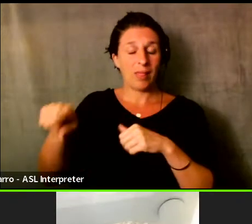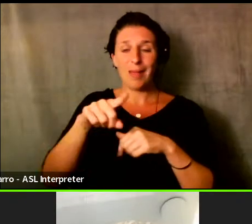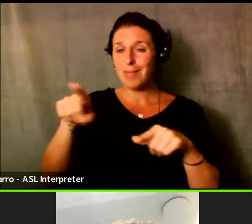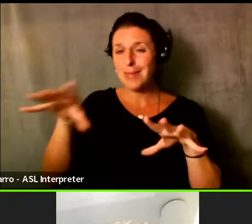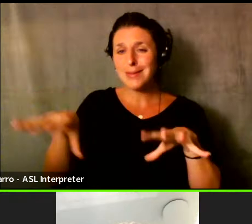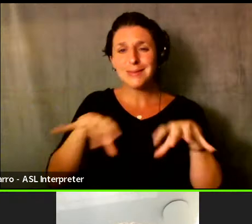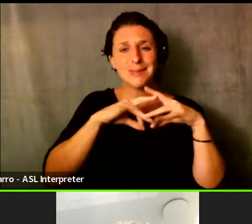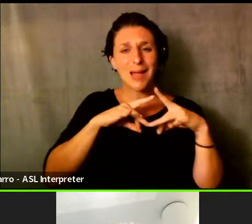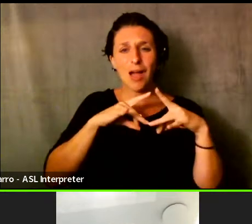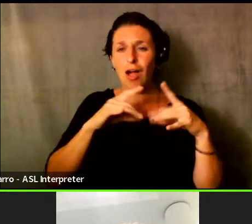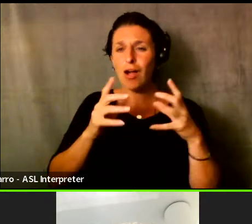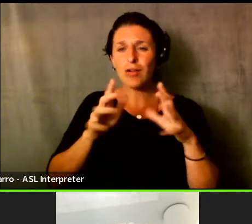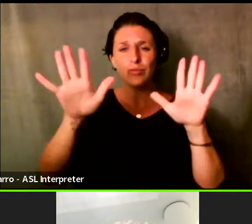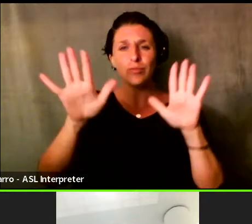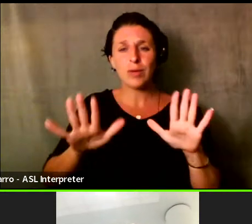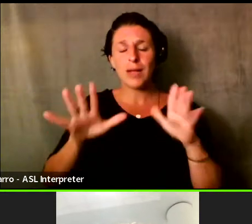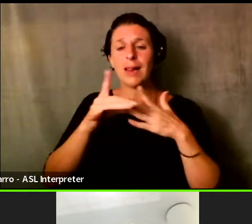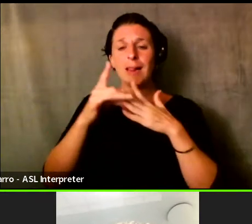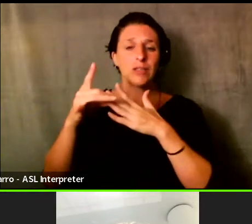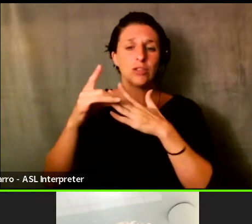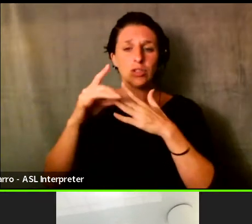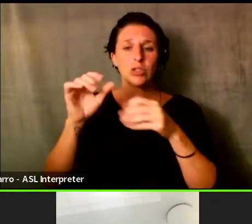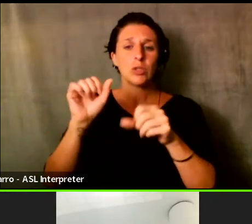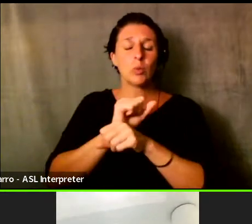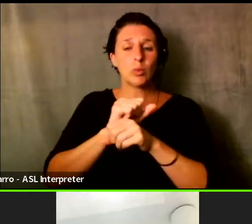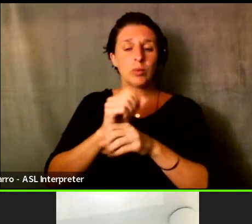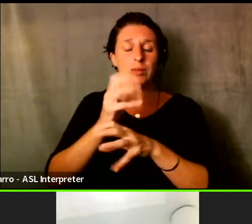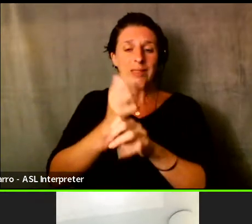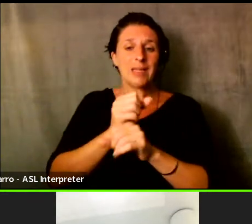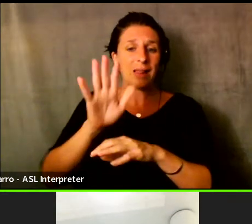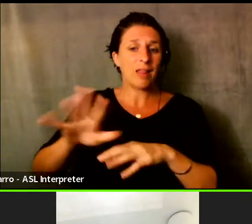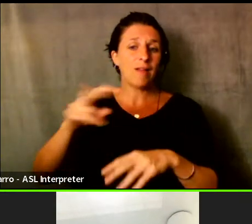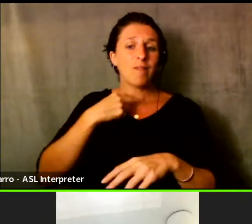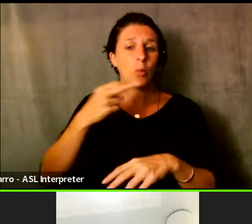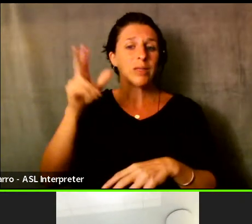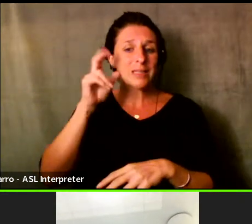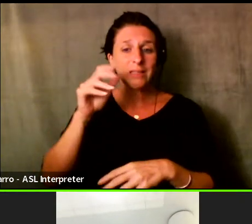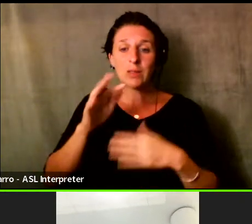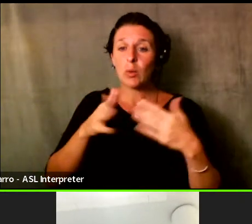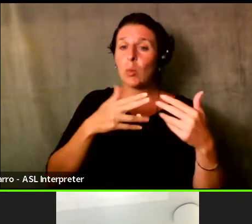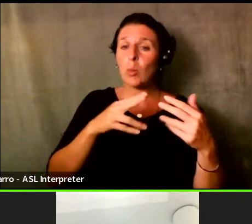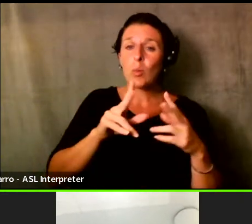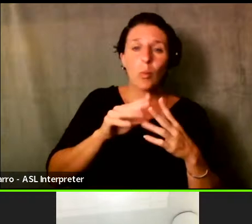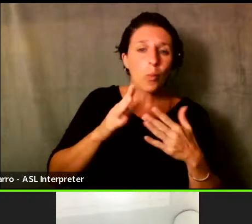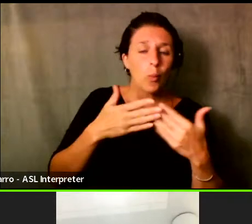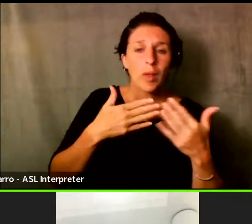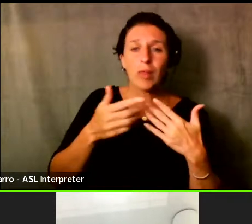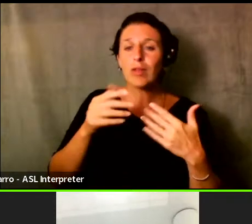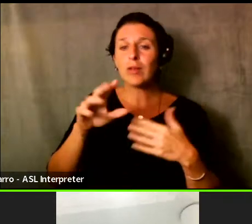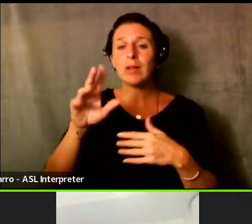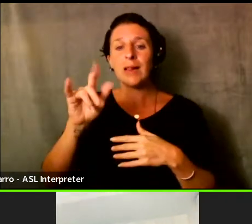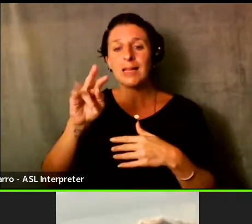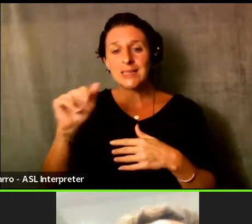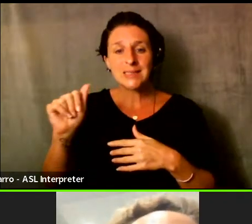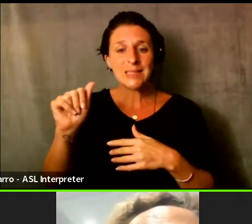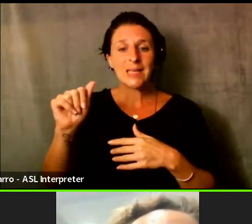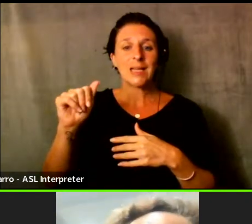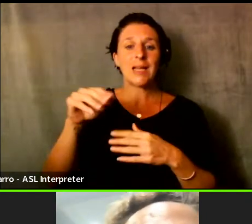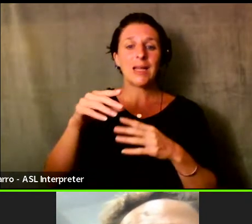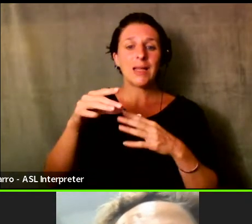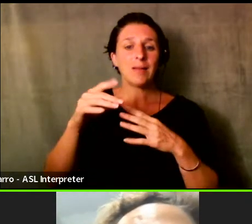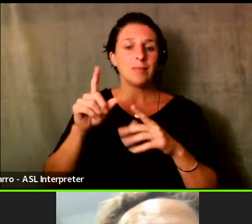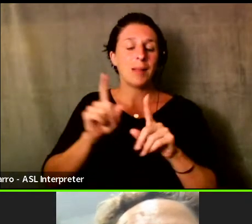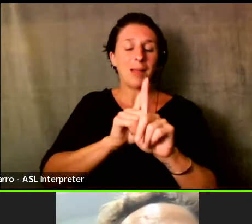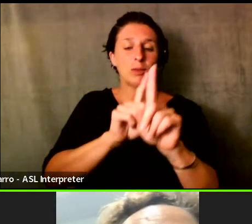great leadership work, getting their voices heard, whether it's Latina mentors, or folkloric dancers, or